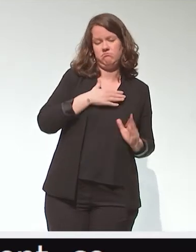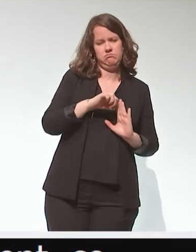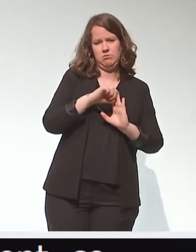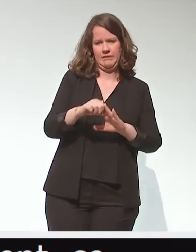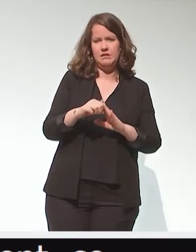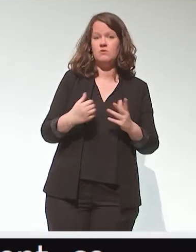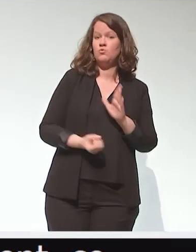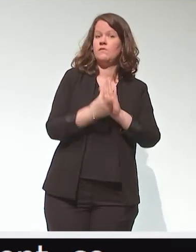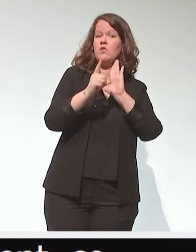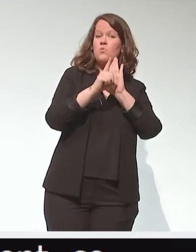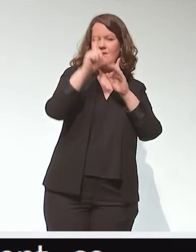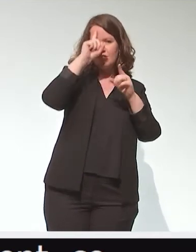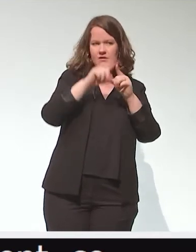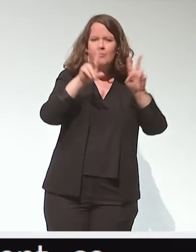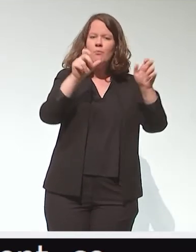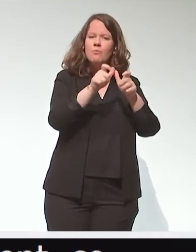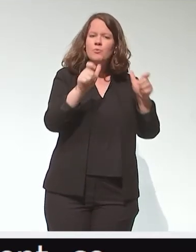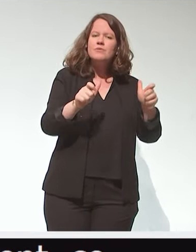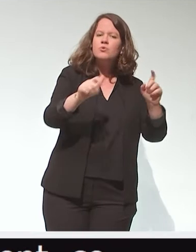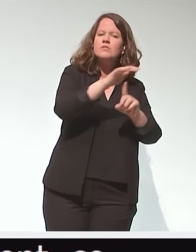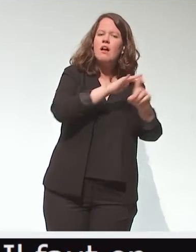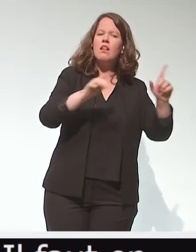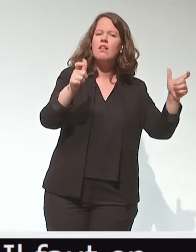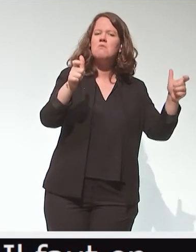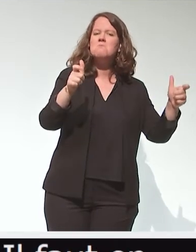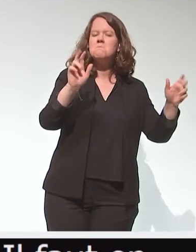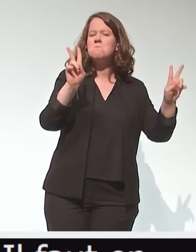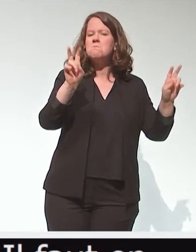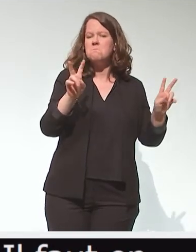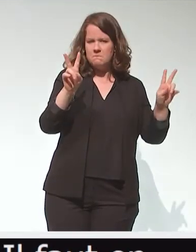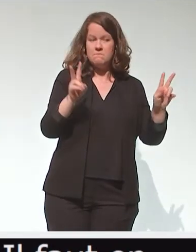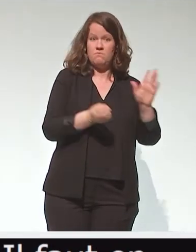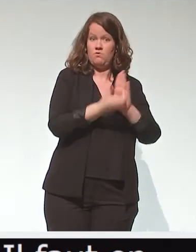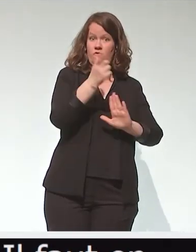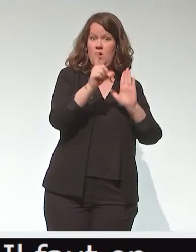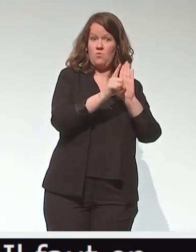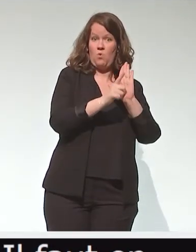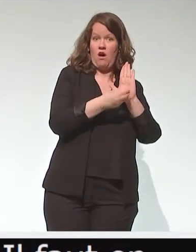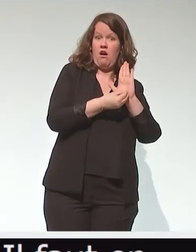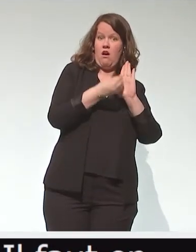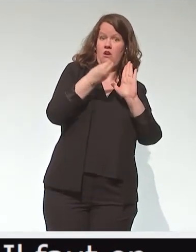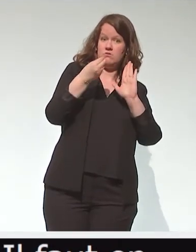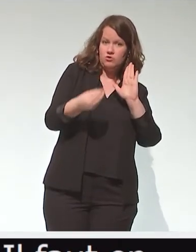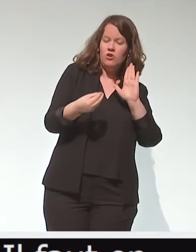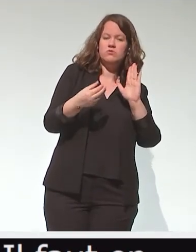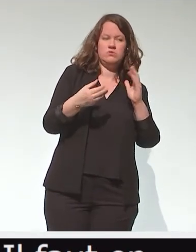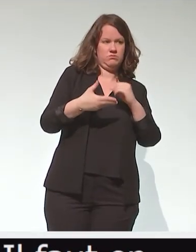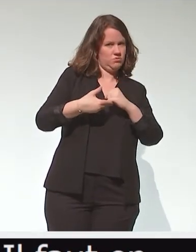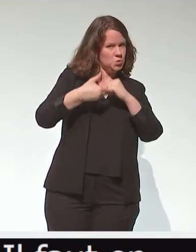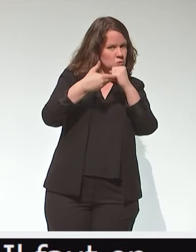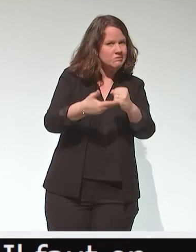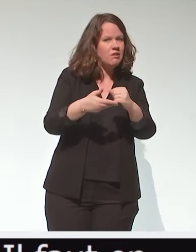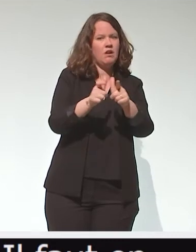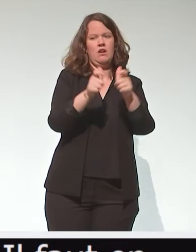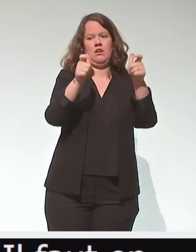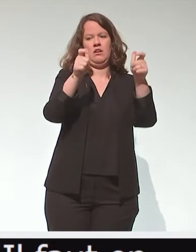law that should set up the support and create the environment when this sector could develop